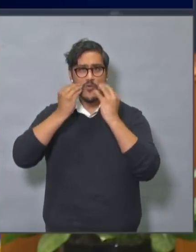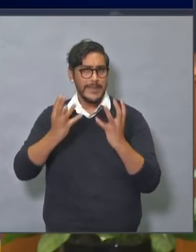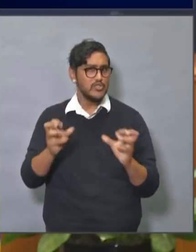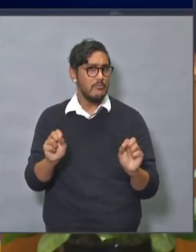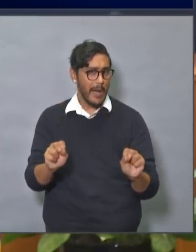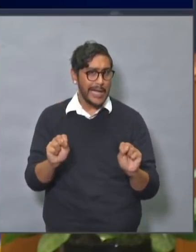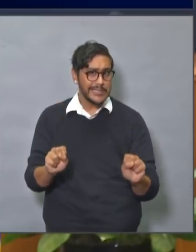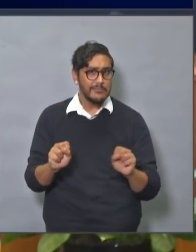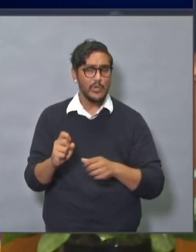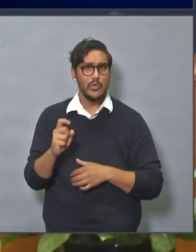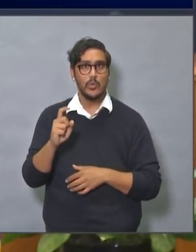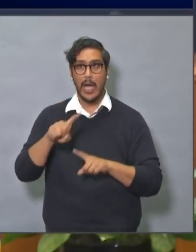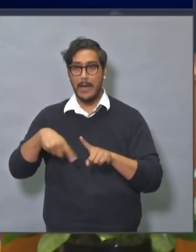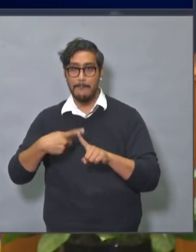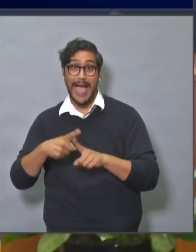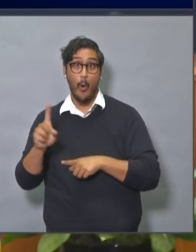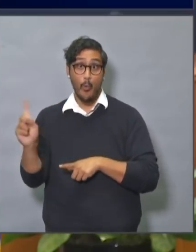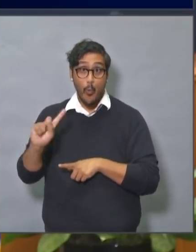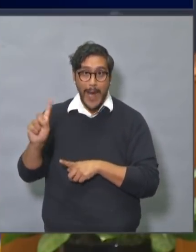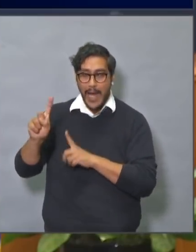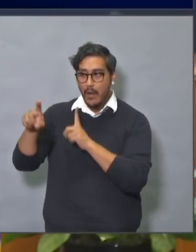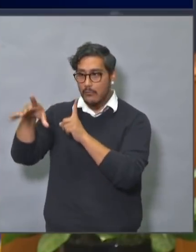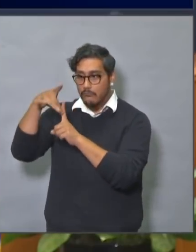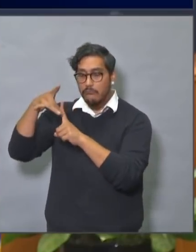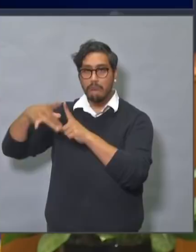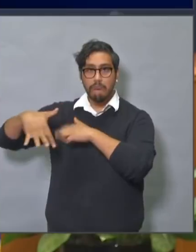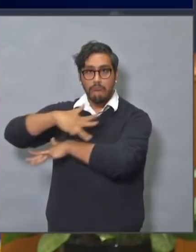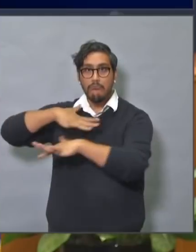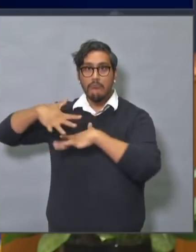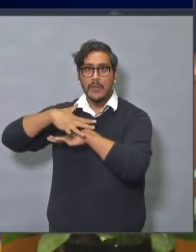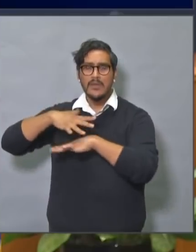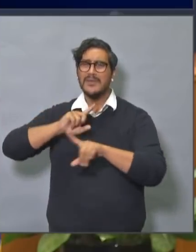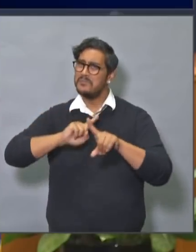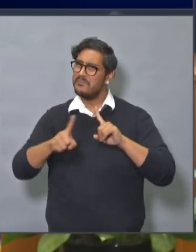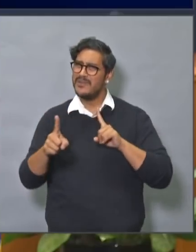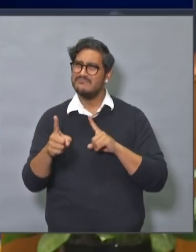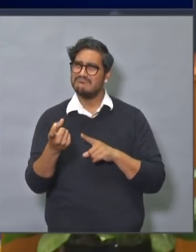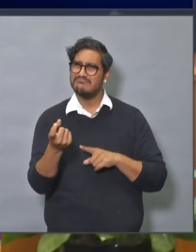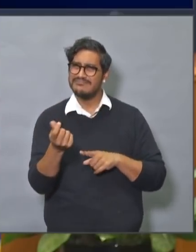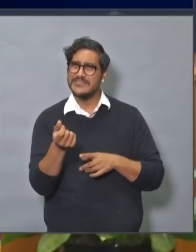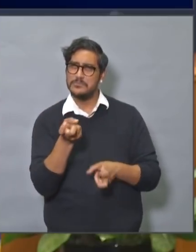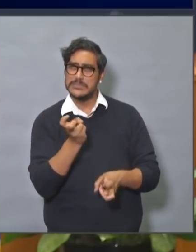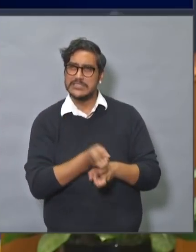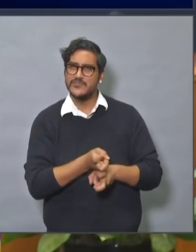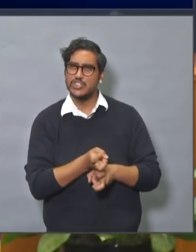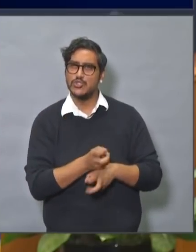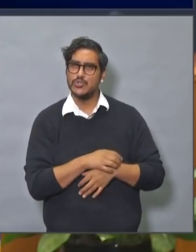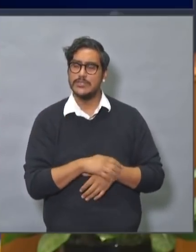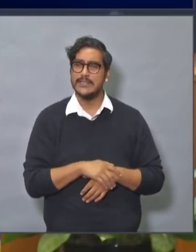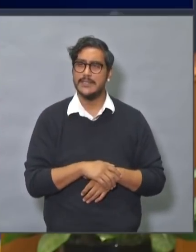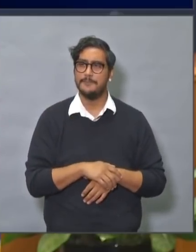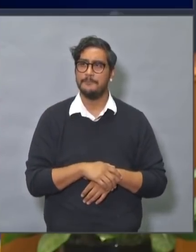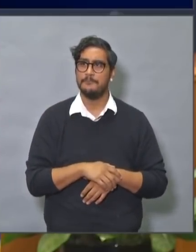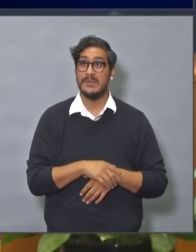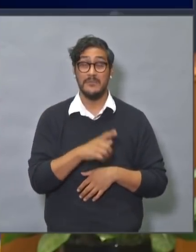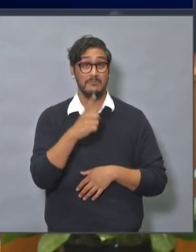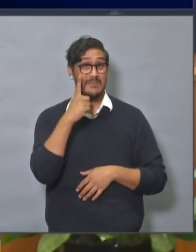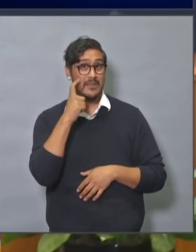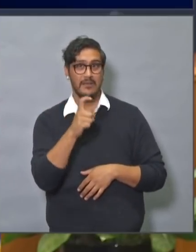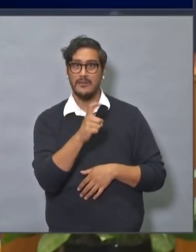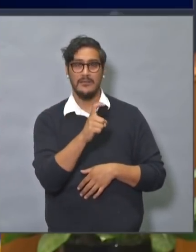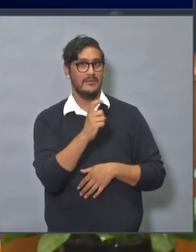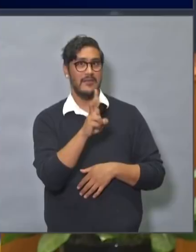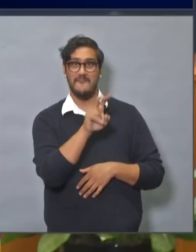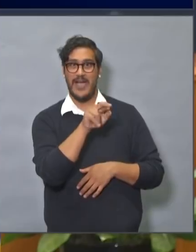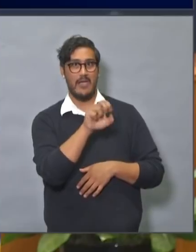can about sources of exposure, but as I noted, it's a little bit more difficult with something that has a very long